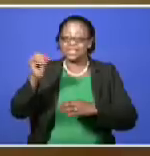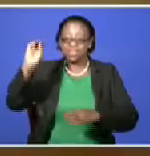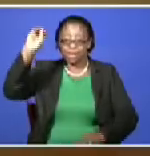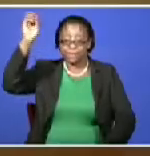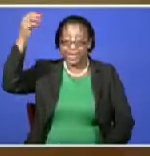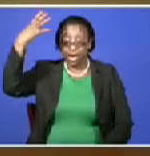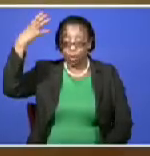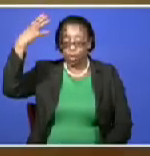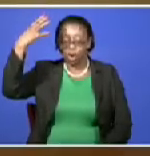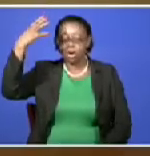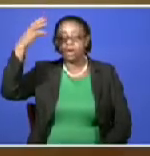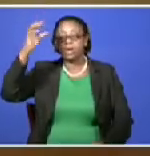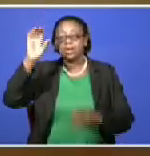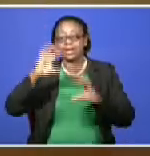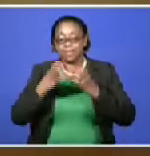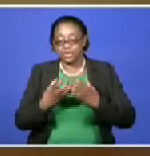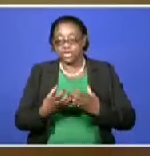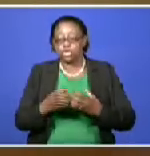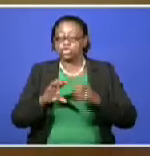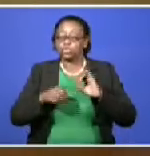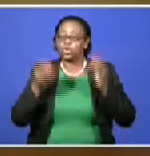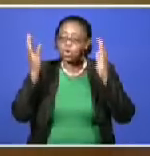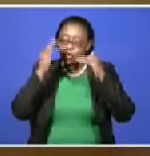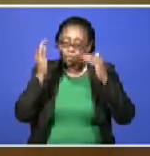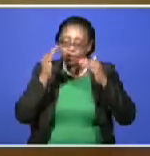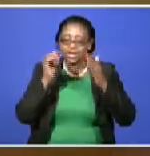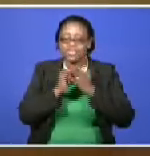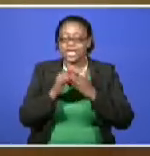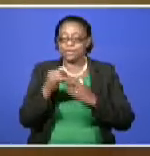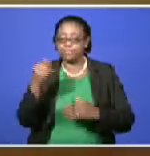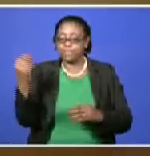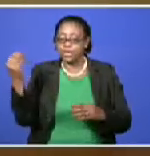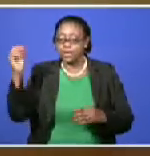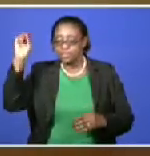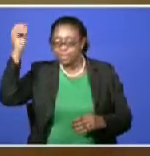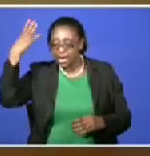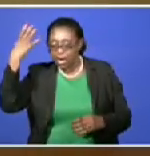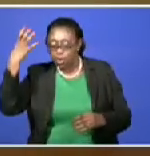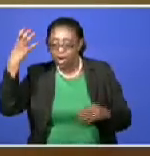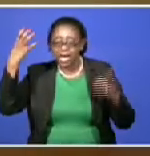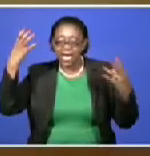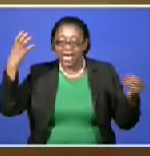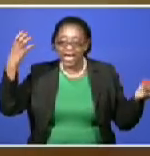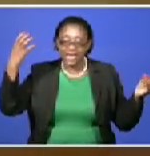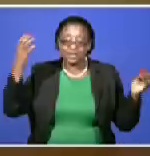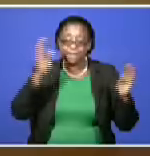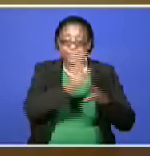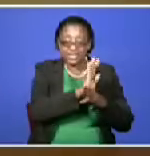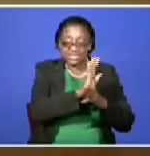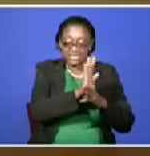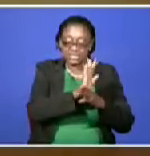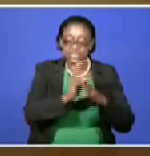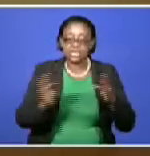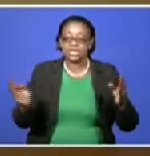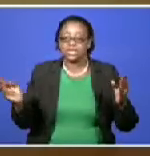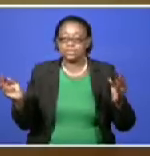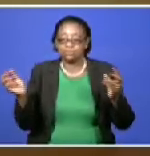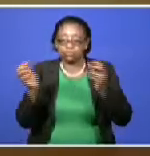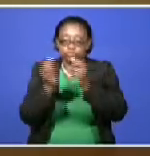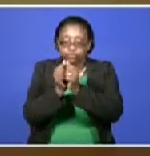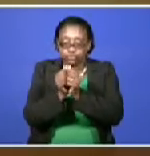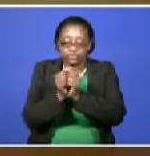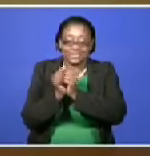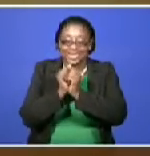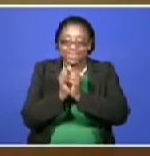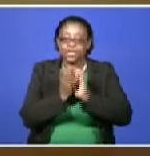we believe this is something that can be resolved. We are encouraging the power company and those businesses to continue to talk.